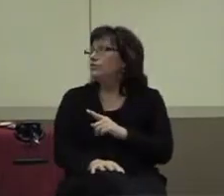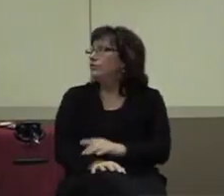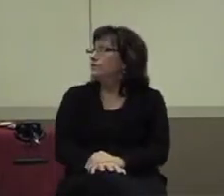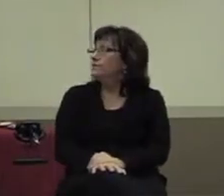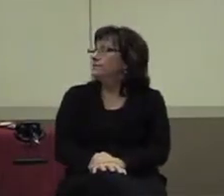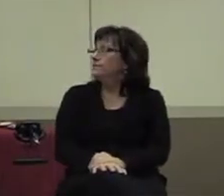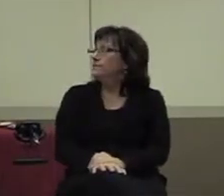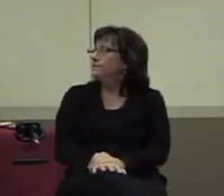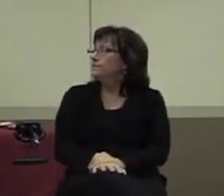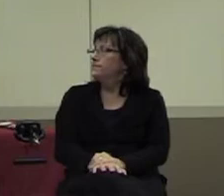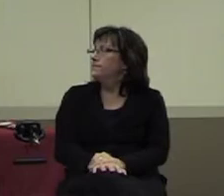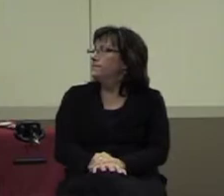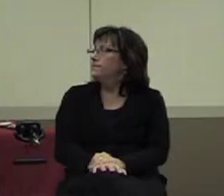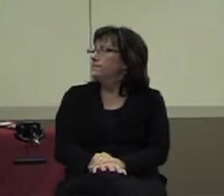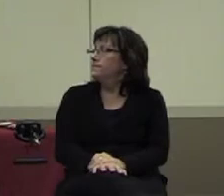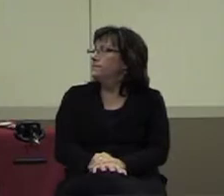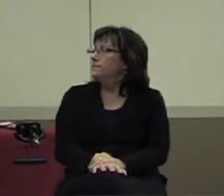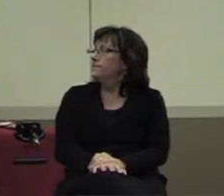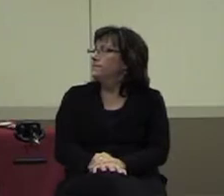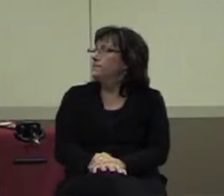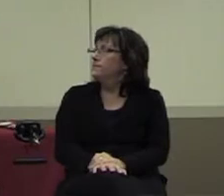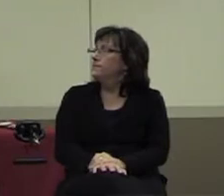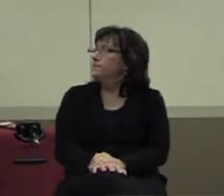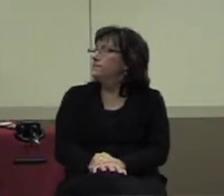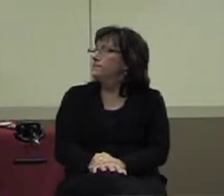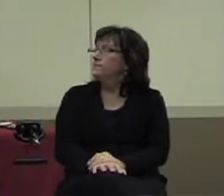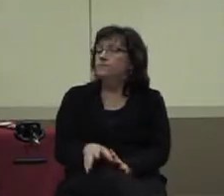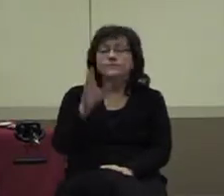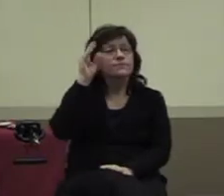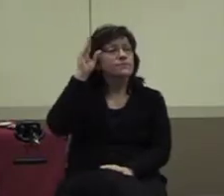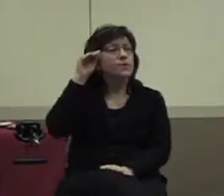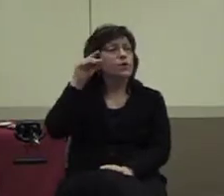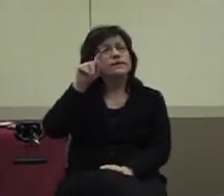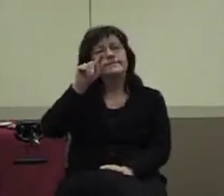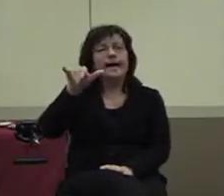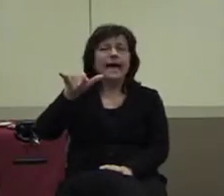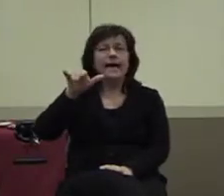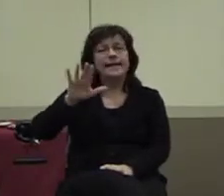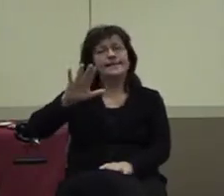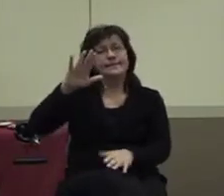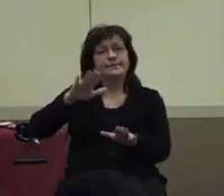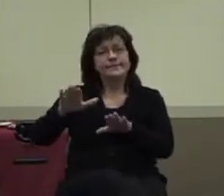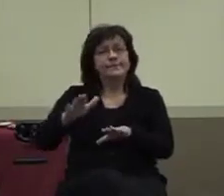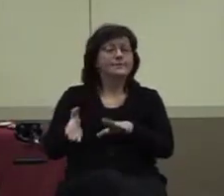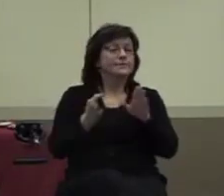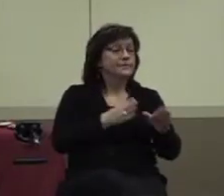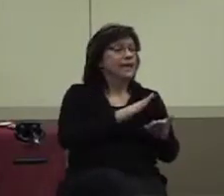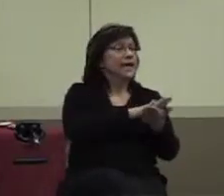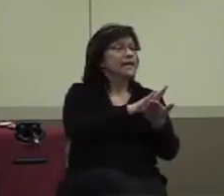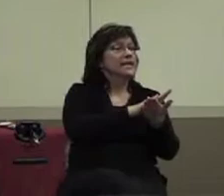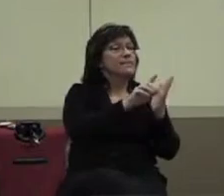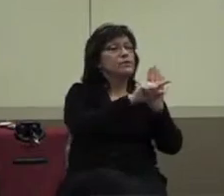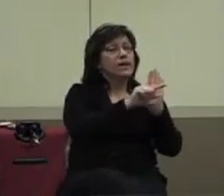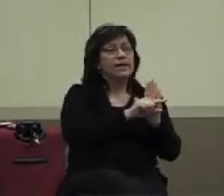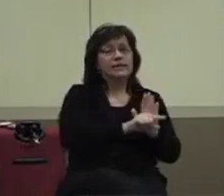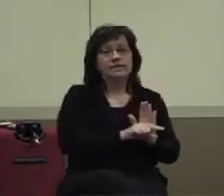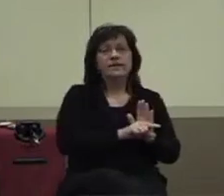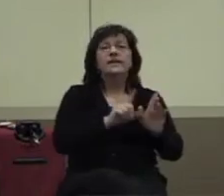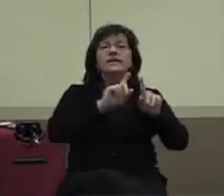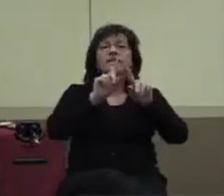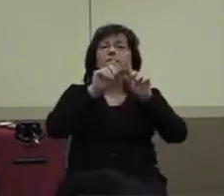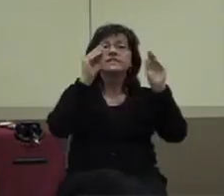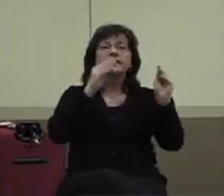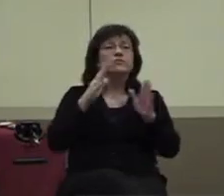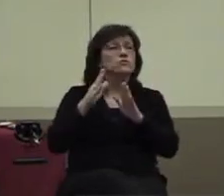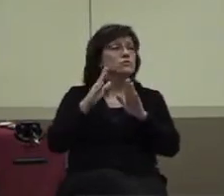Here's Ty's behavior. And here's academic scores. So different teachers chose to focus on